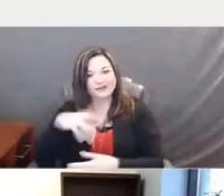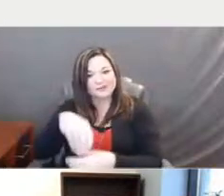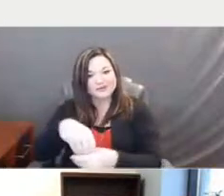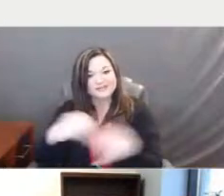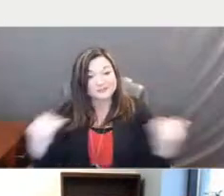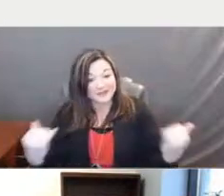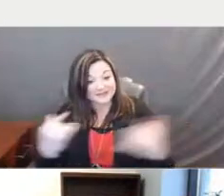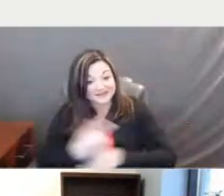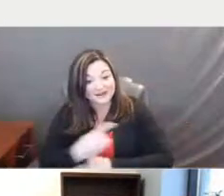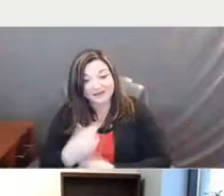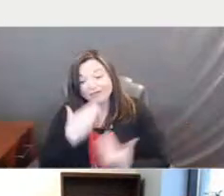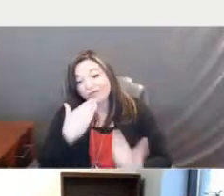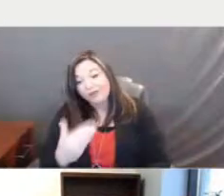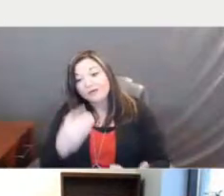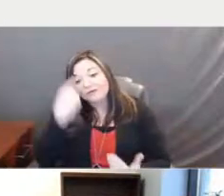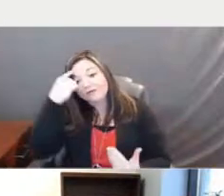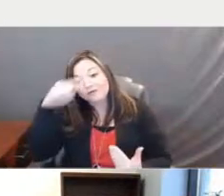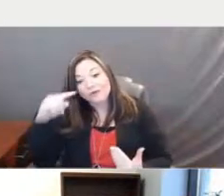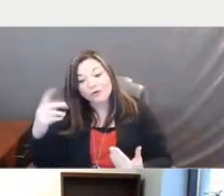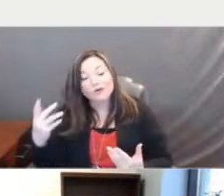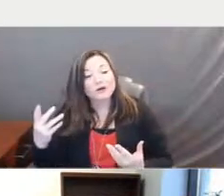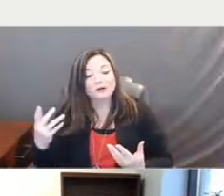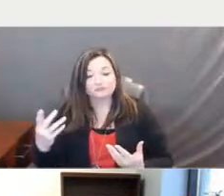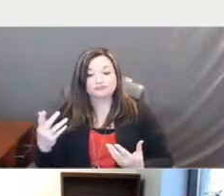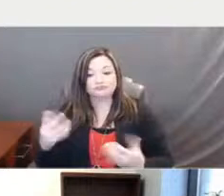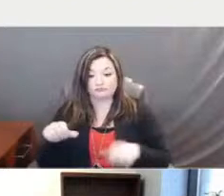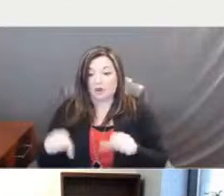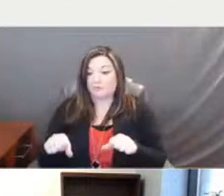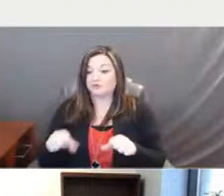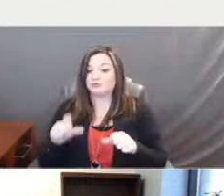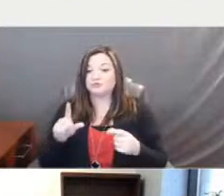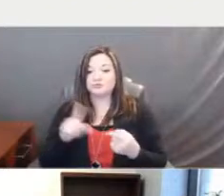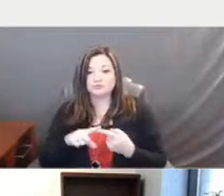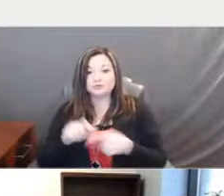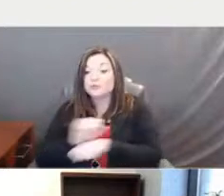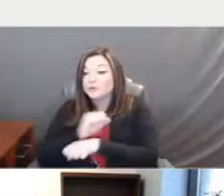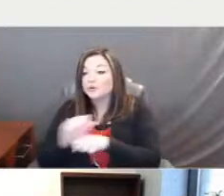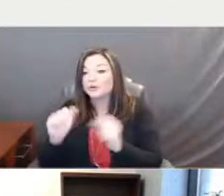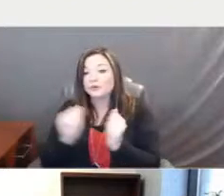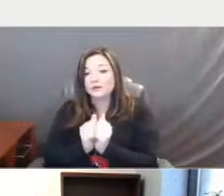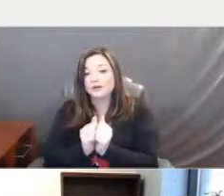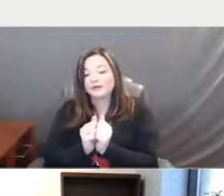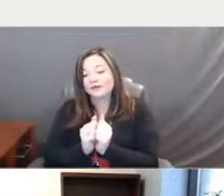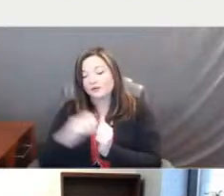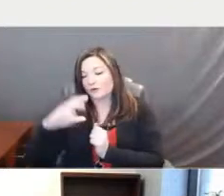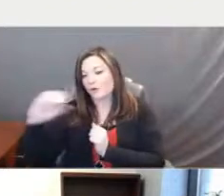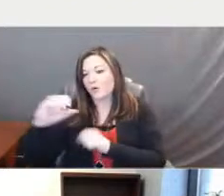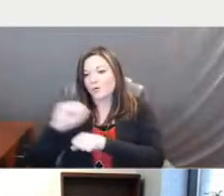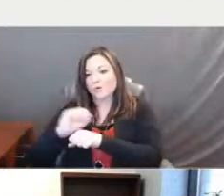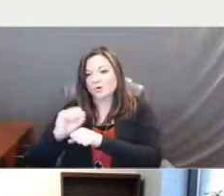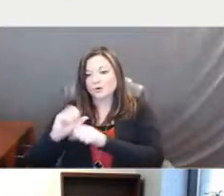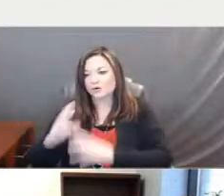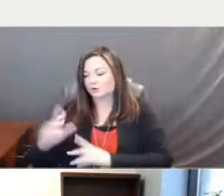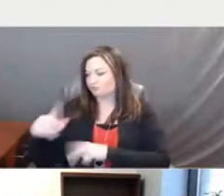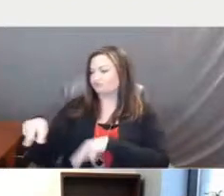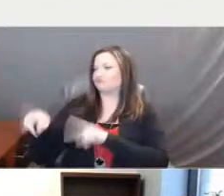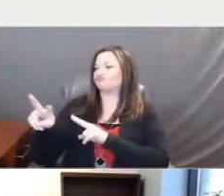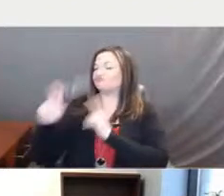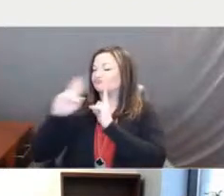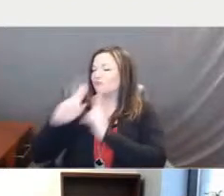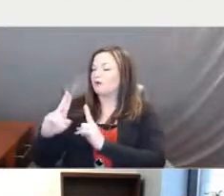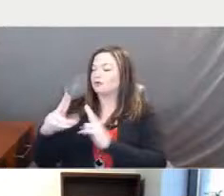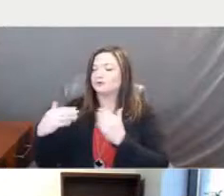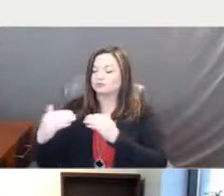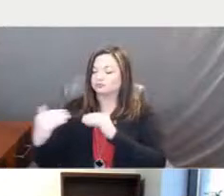today. Thankful for the ability to work with such esteemed colleagues, and really have